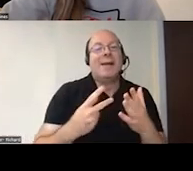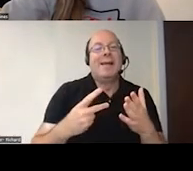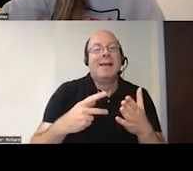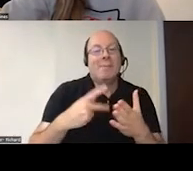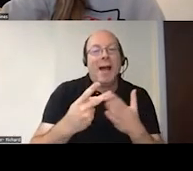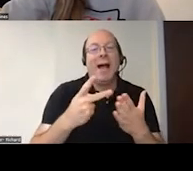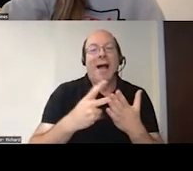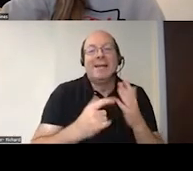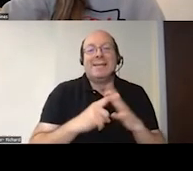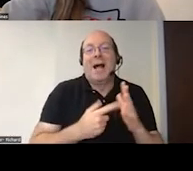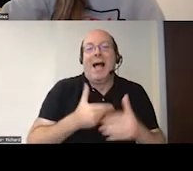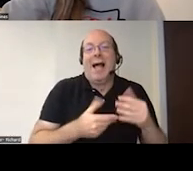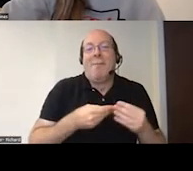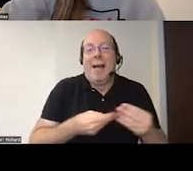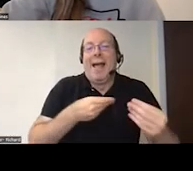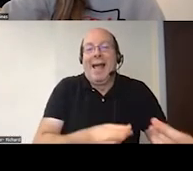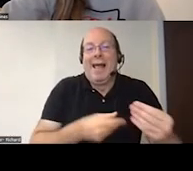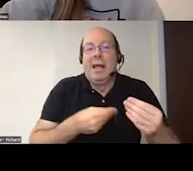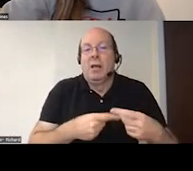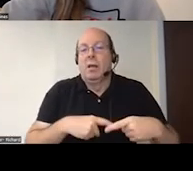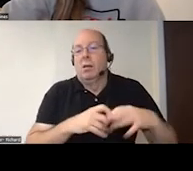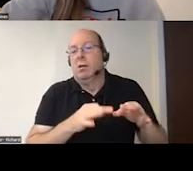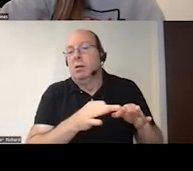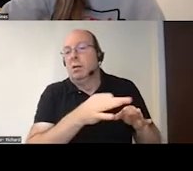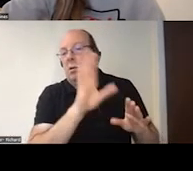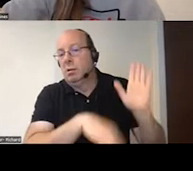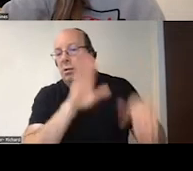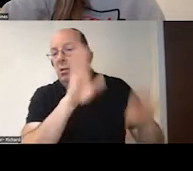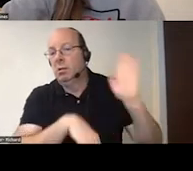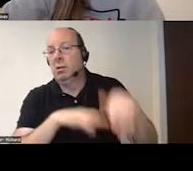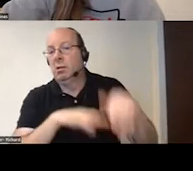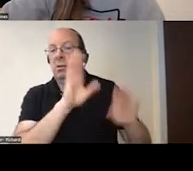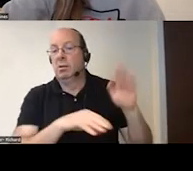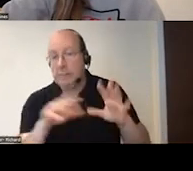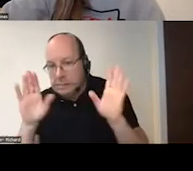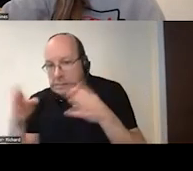into gets kind of forgotten about or thrown to the side.